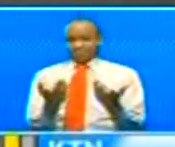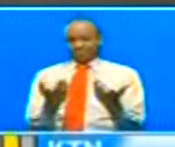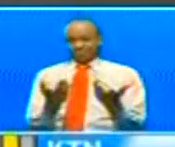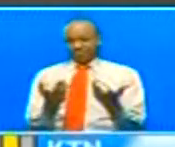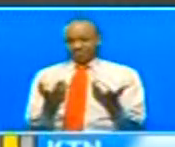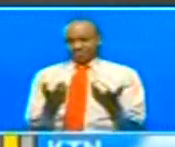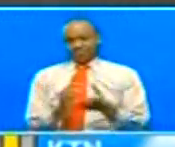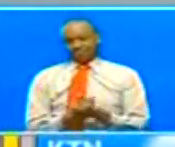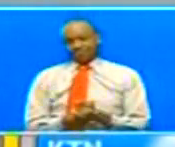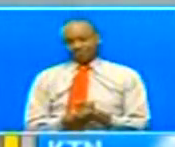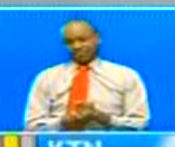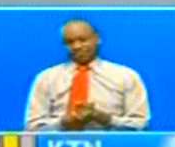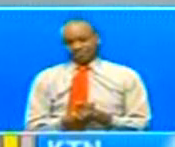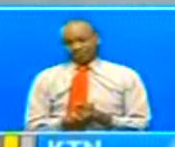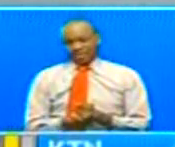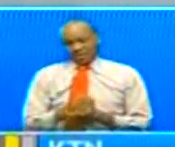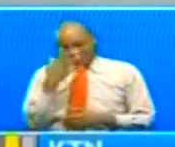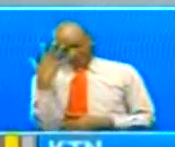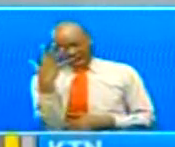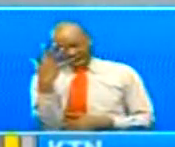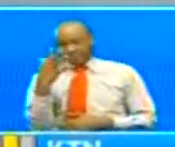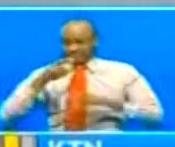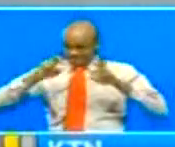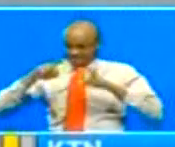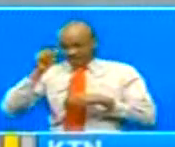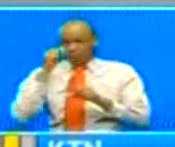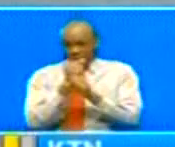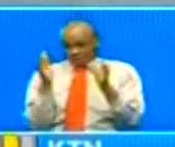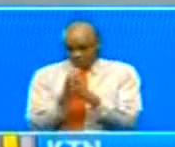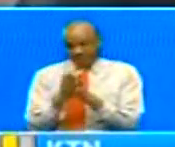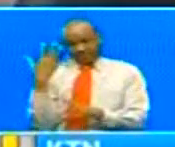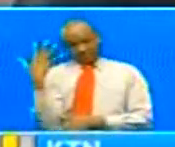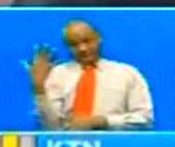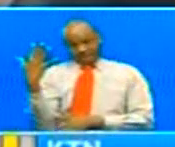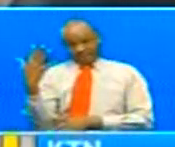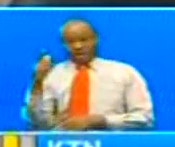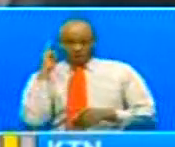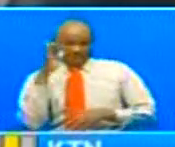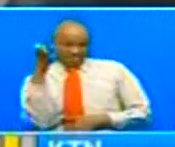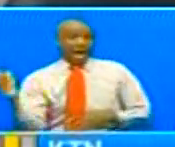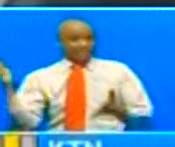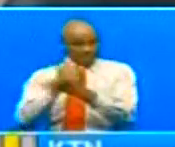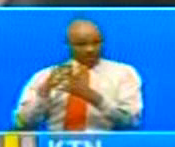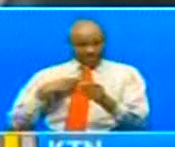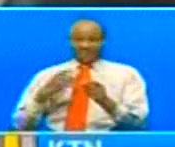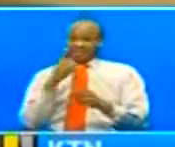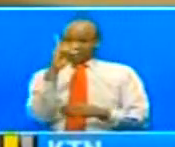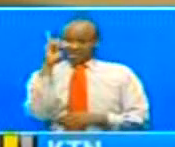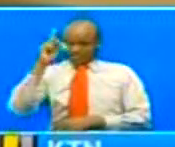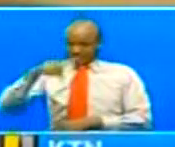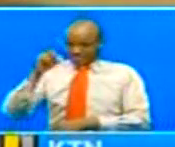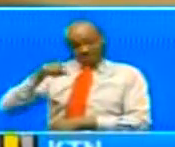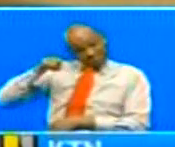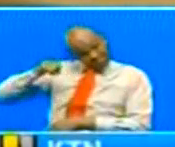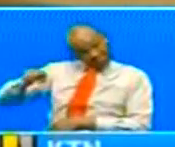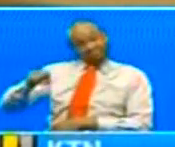an impending attack. The five detectives will work alongside five prosecutors appointed by the Director of Public